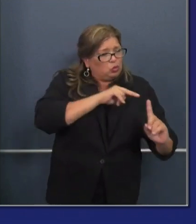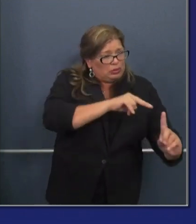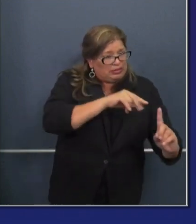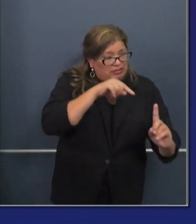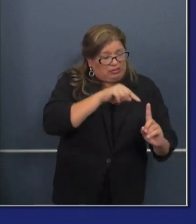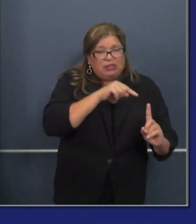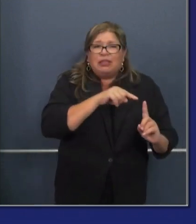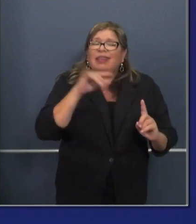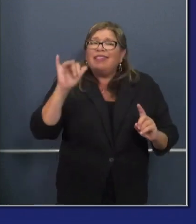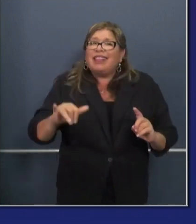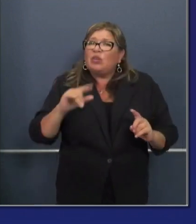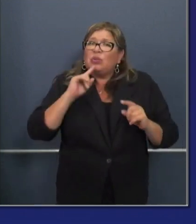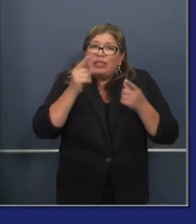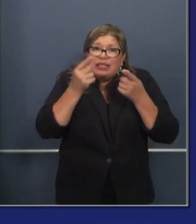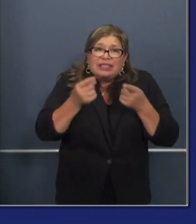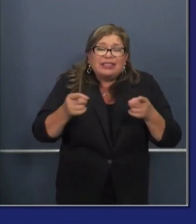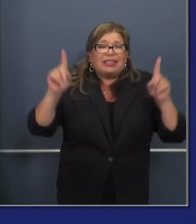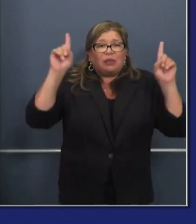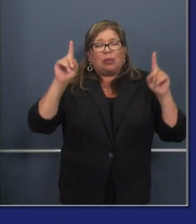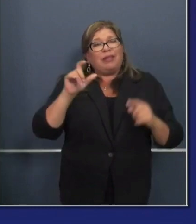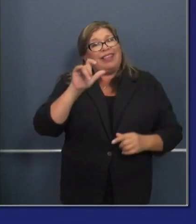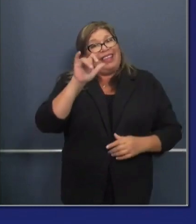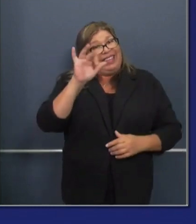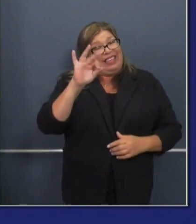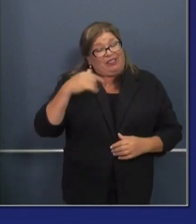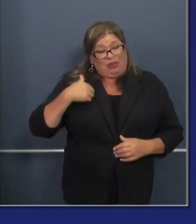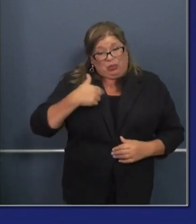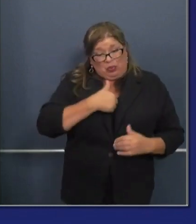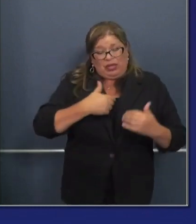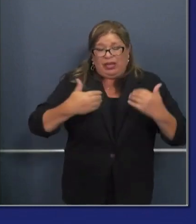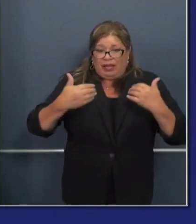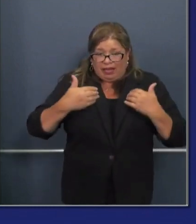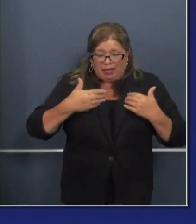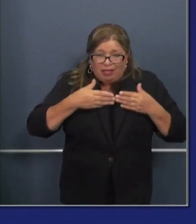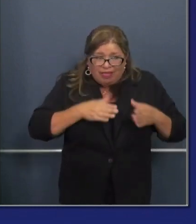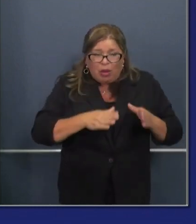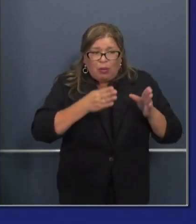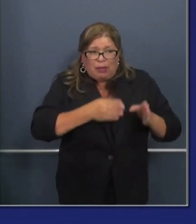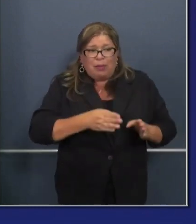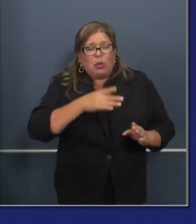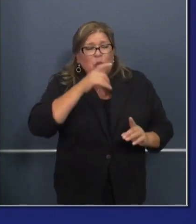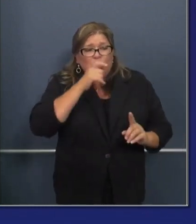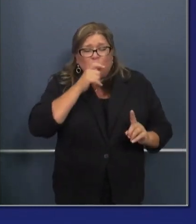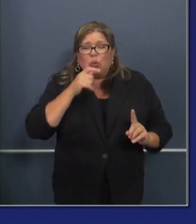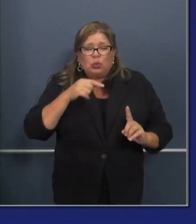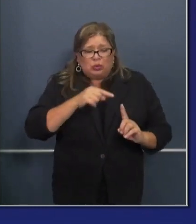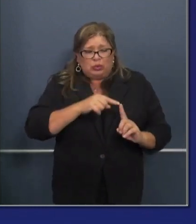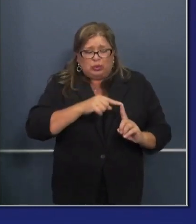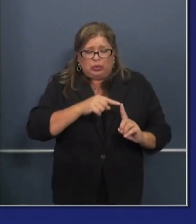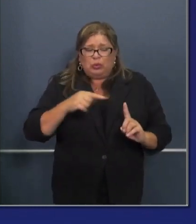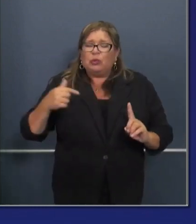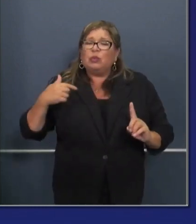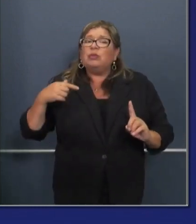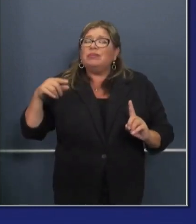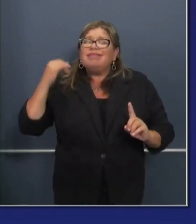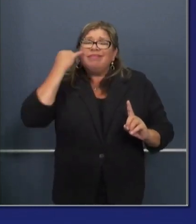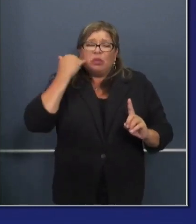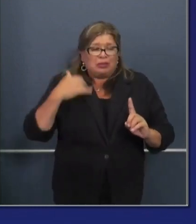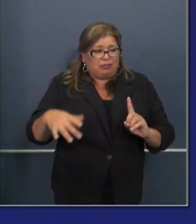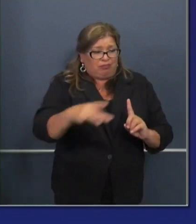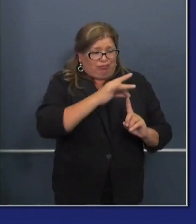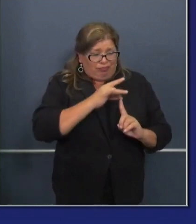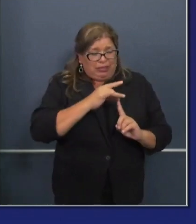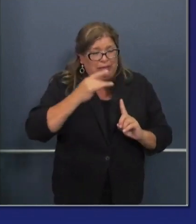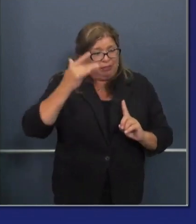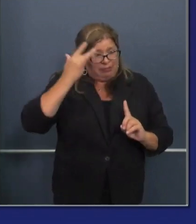and good and successful as we have the capacity to allow people who are close contacts or even positive